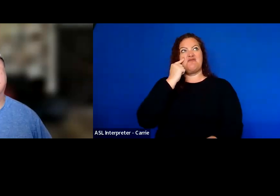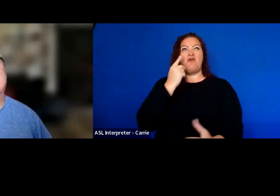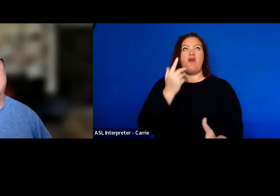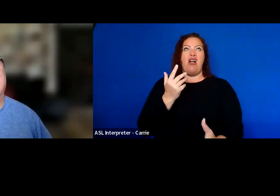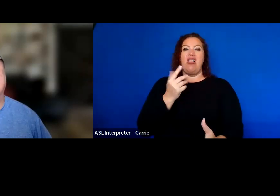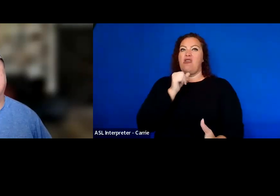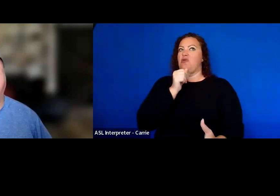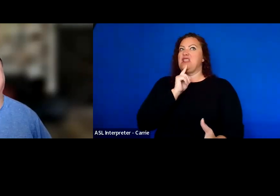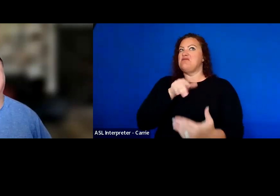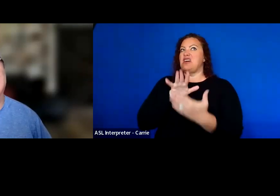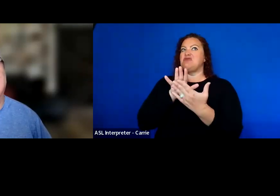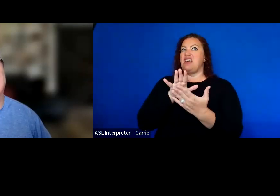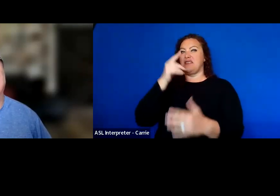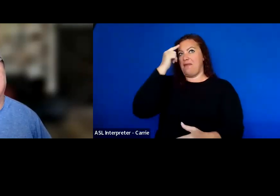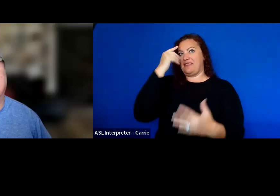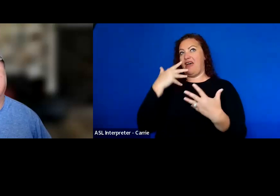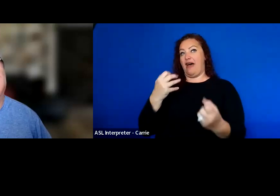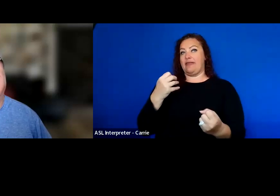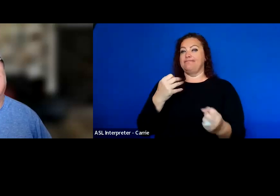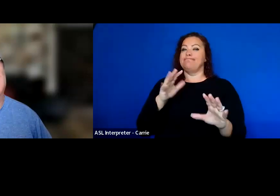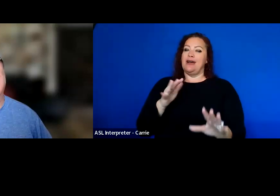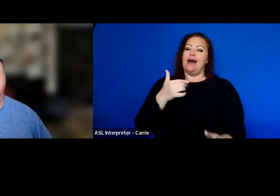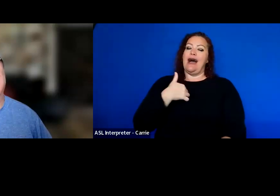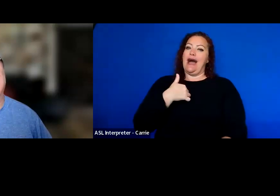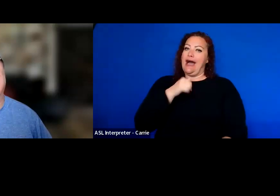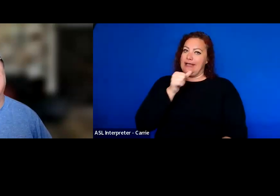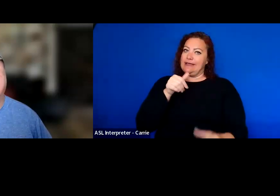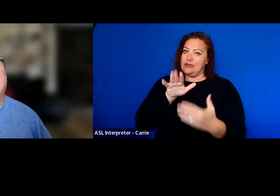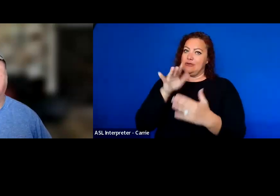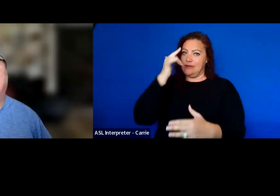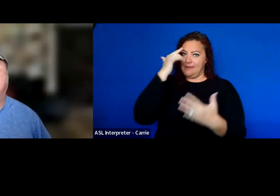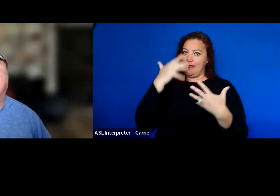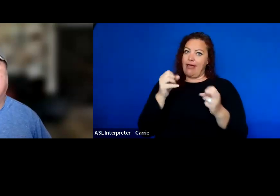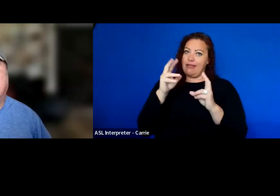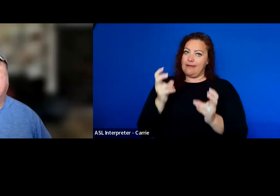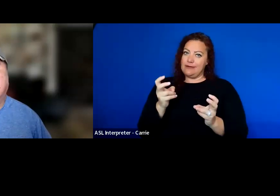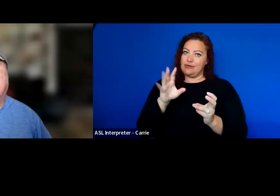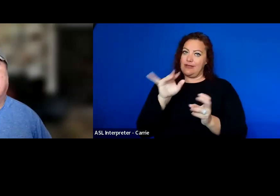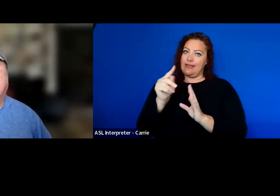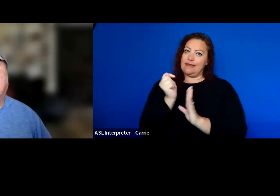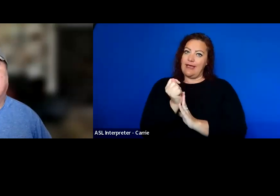didn't address mental health, or I didn't address mental health issues at the time. So for an